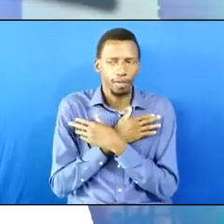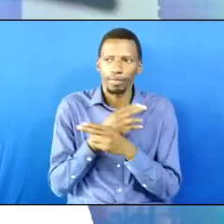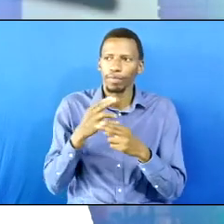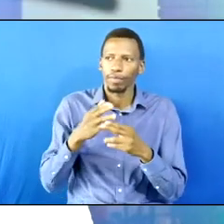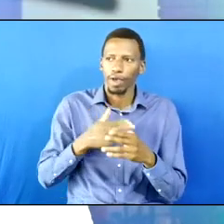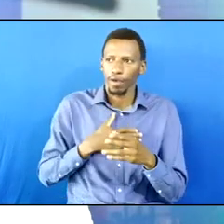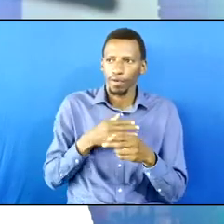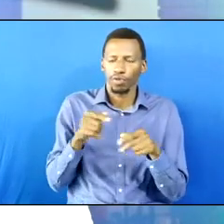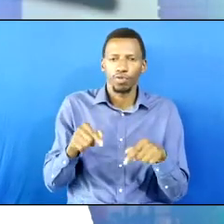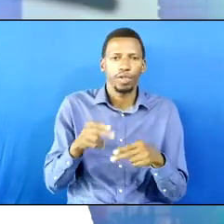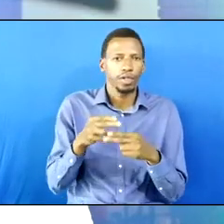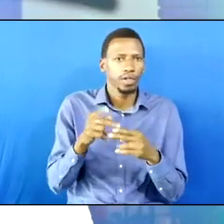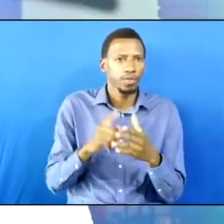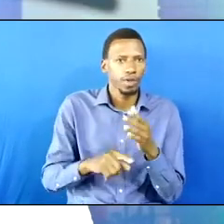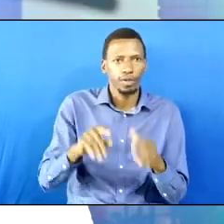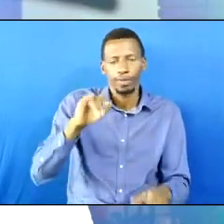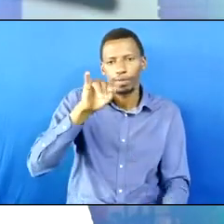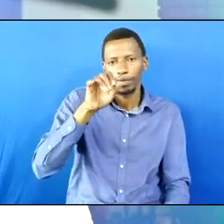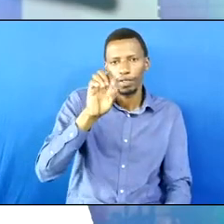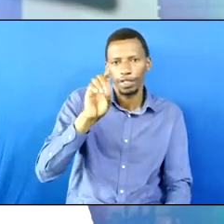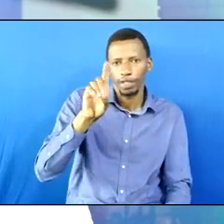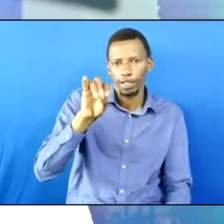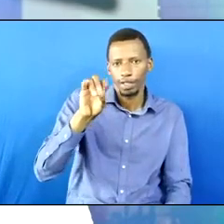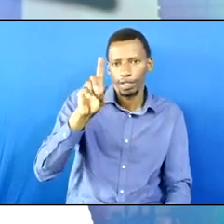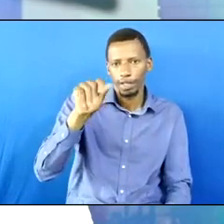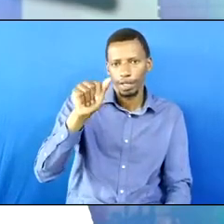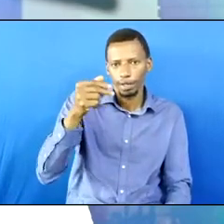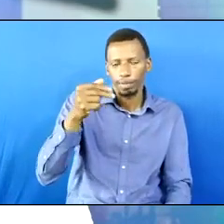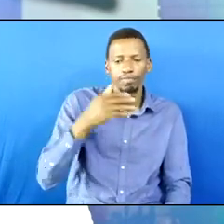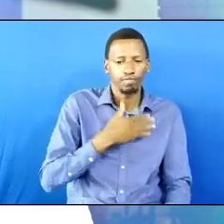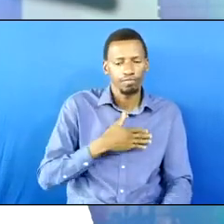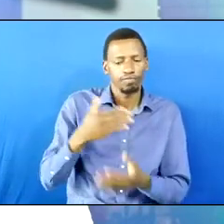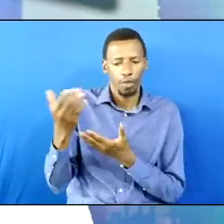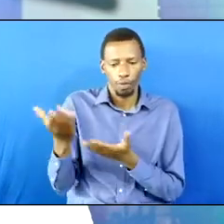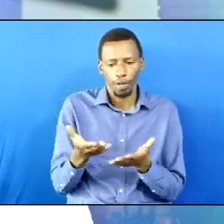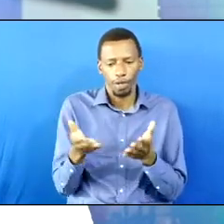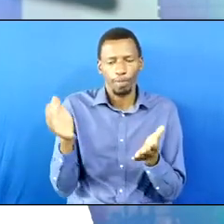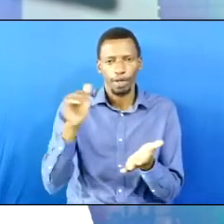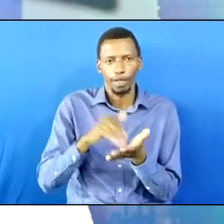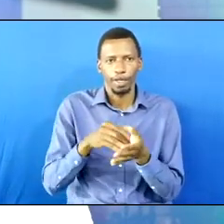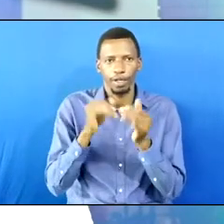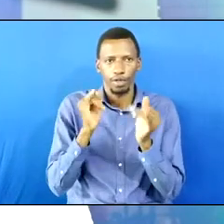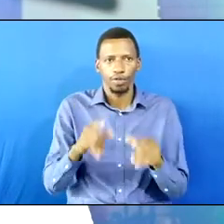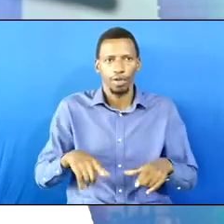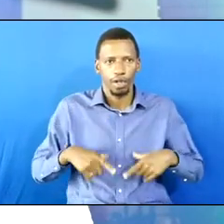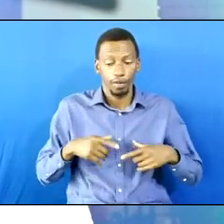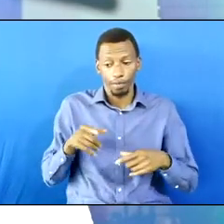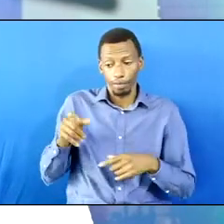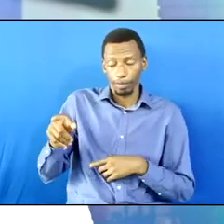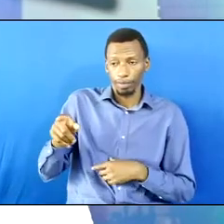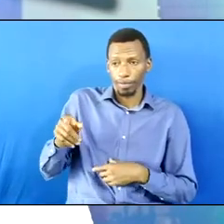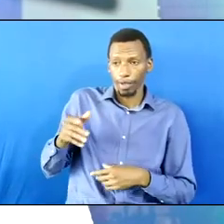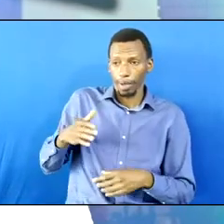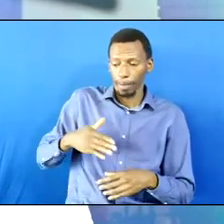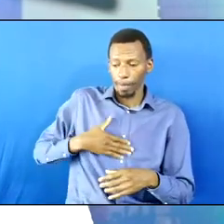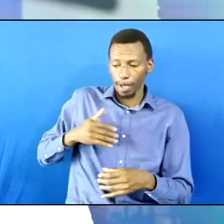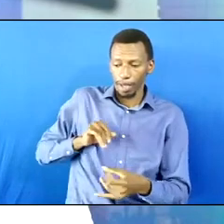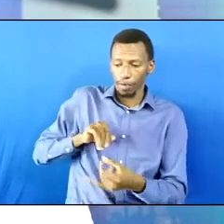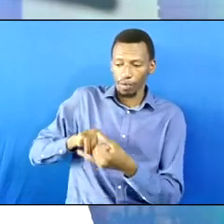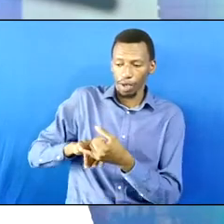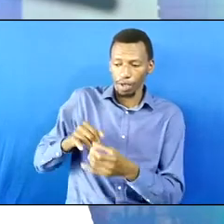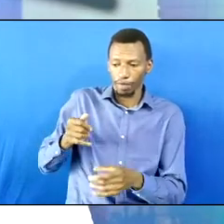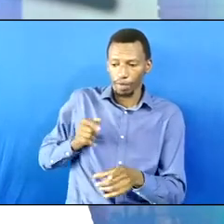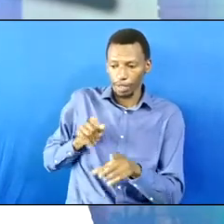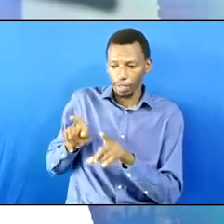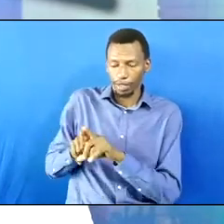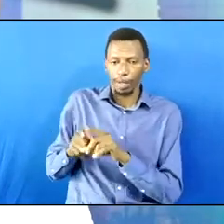Jedida. Please welcome and welcome again to New Life SDA Church. In fact, she is a sister to my wife. She decided